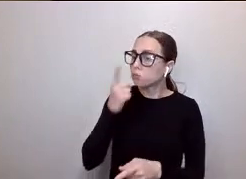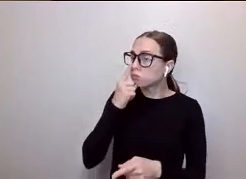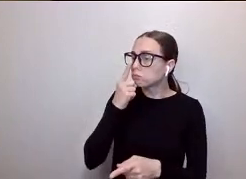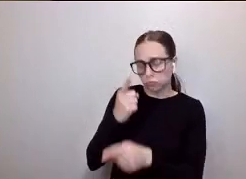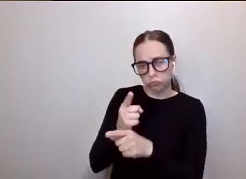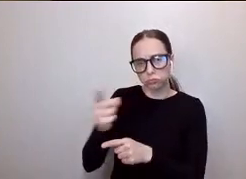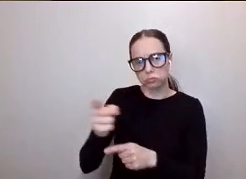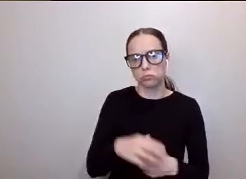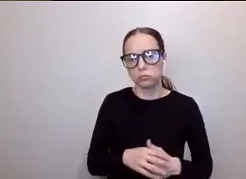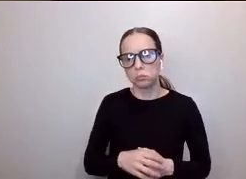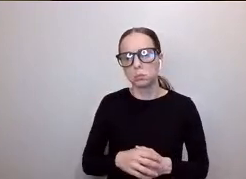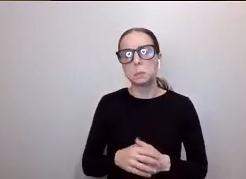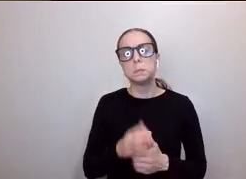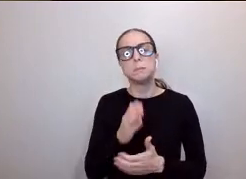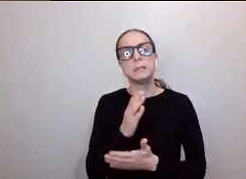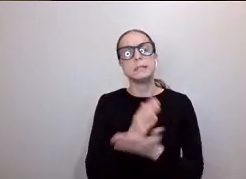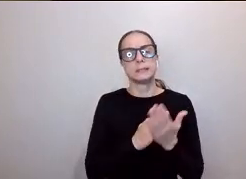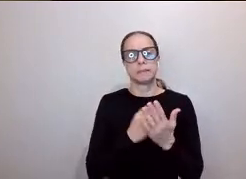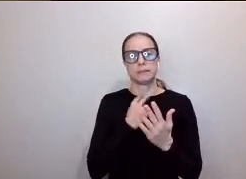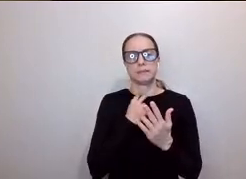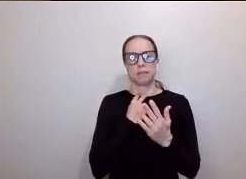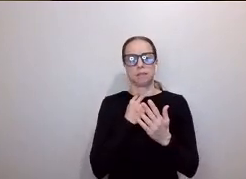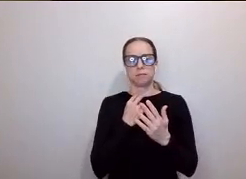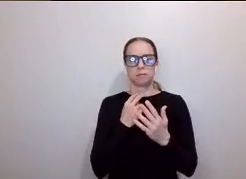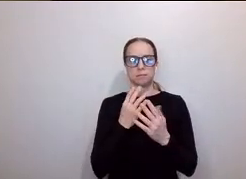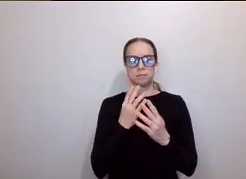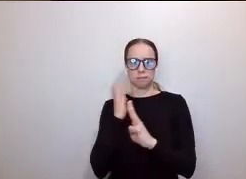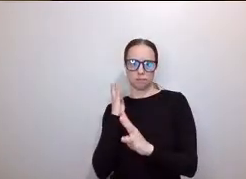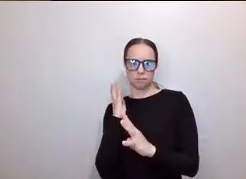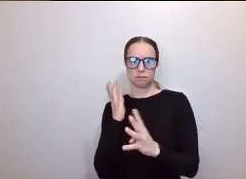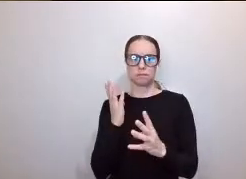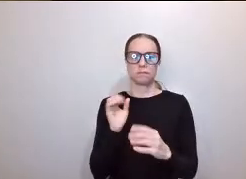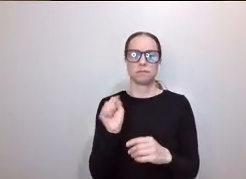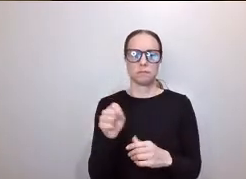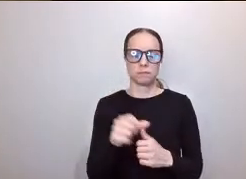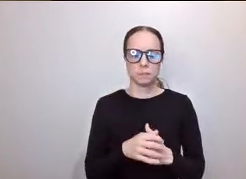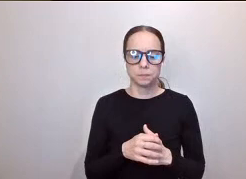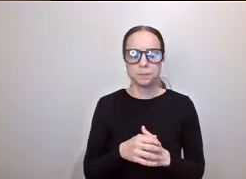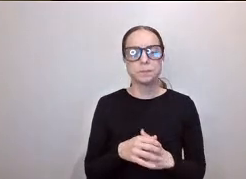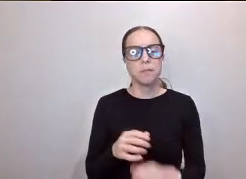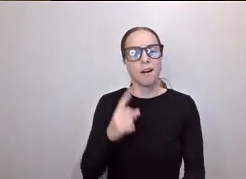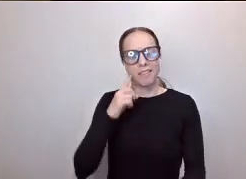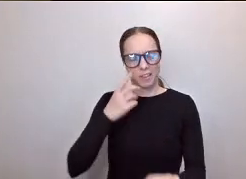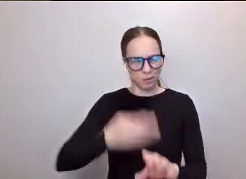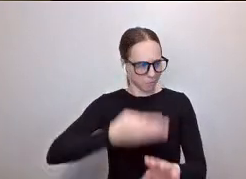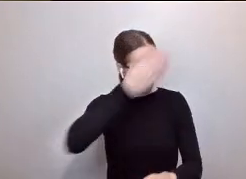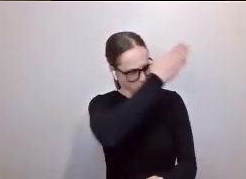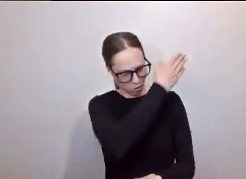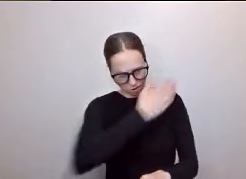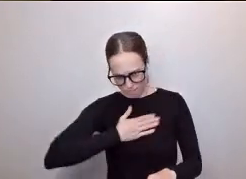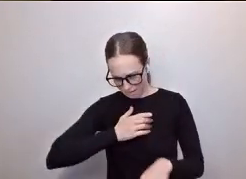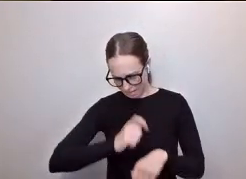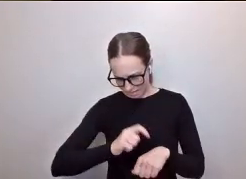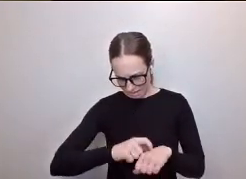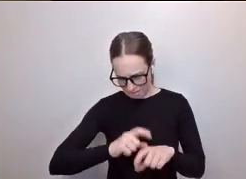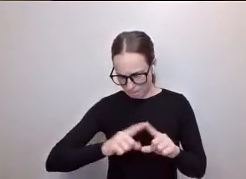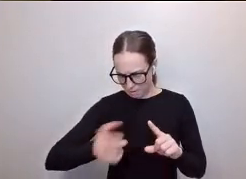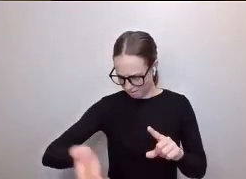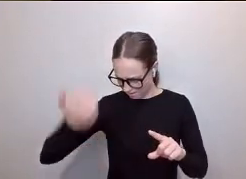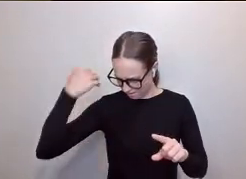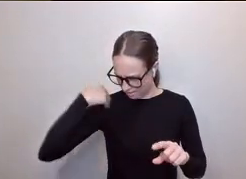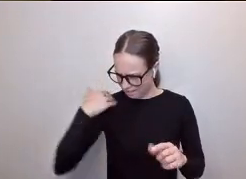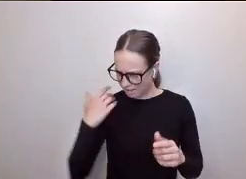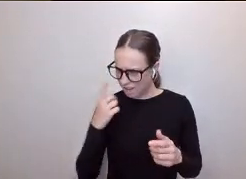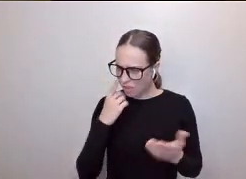but again, I believe, and this was way before my time, but I believe at one time they actually even had maybe nighttime academies.